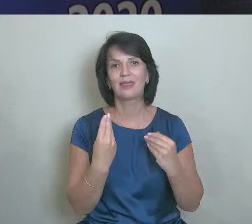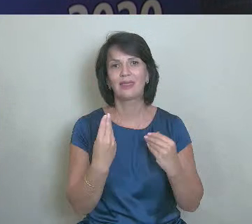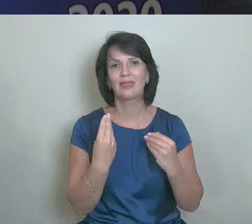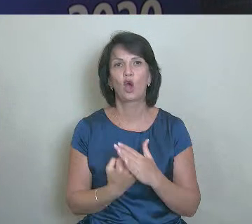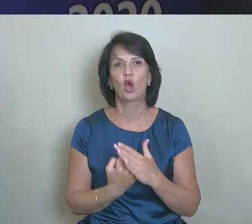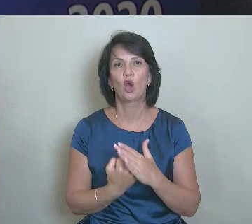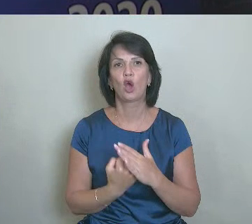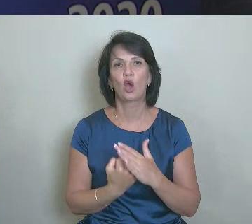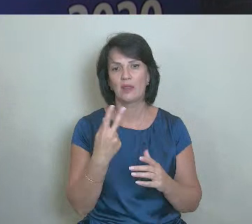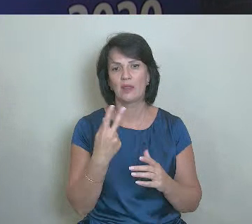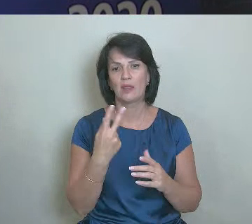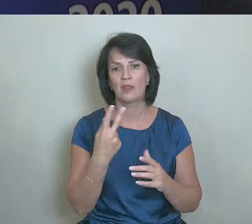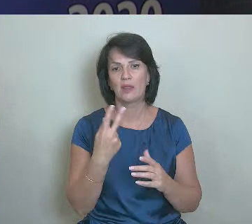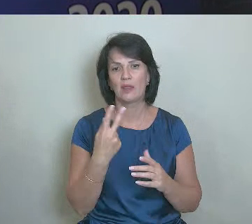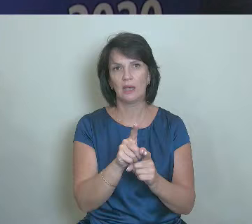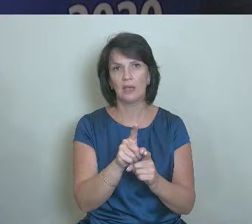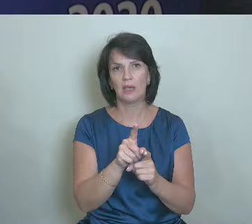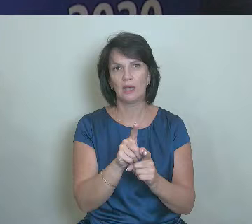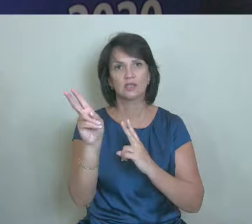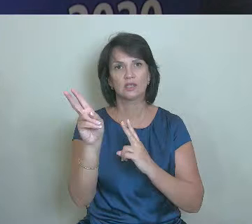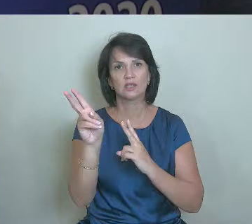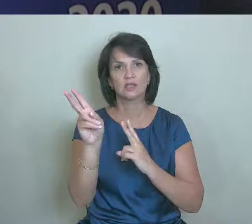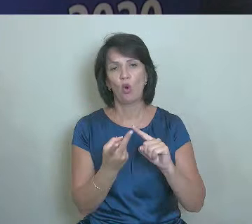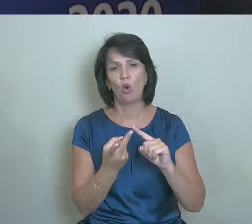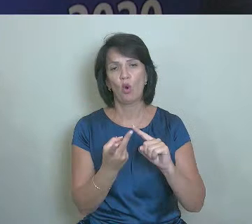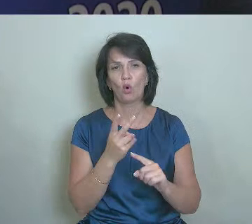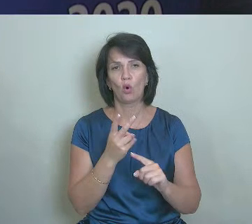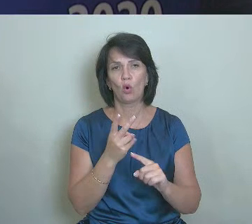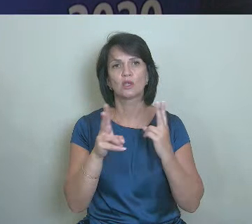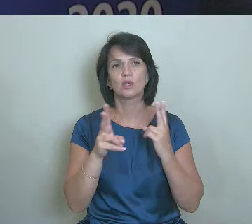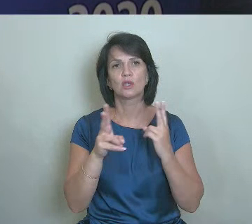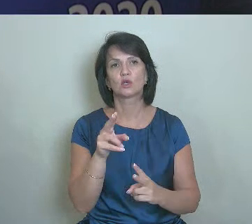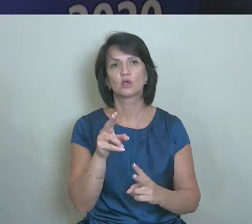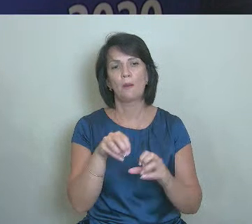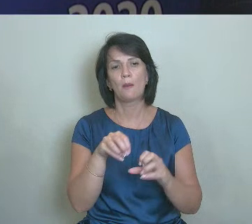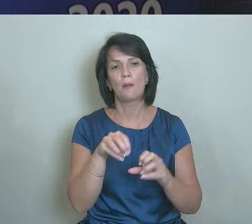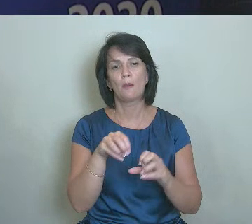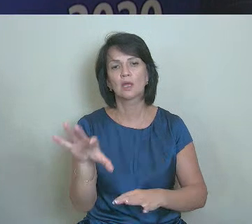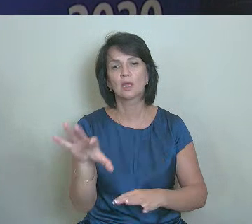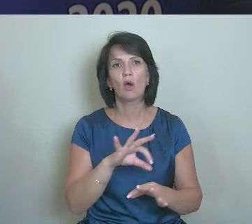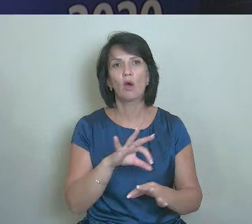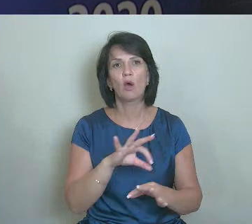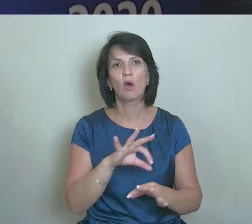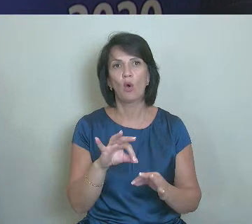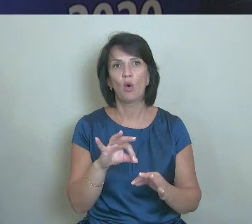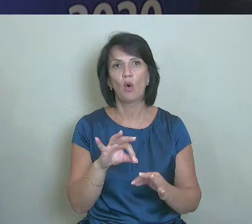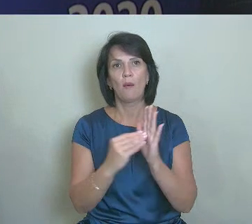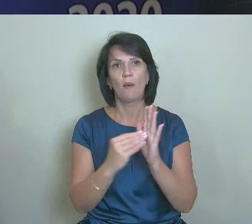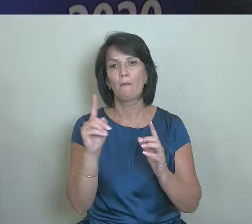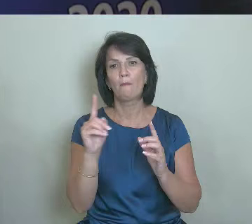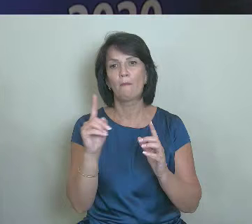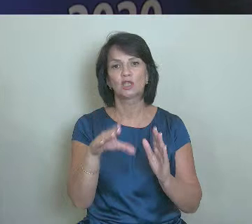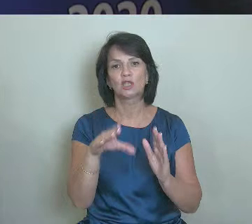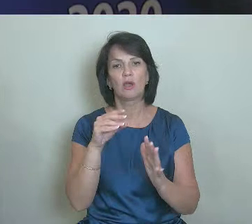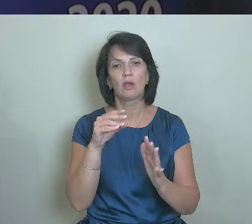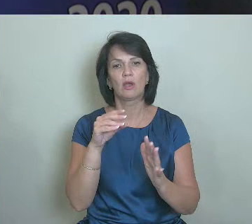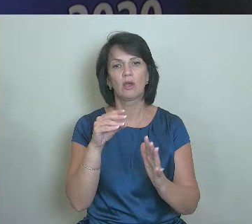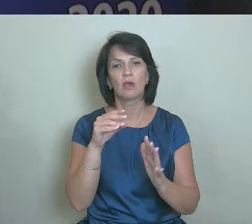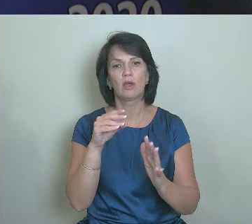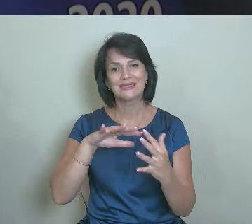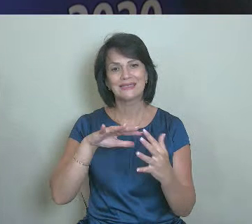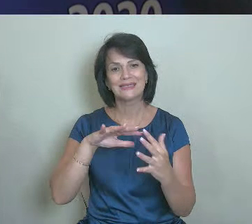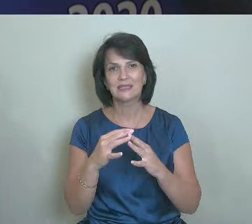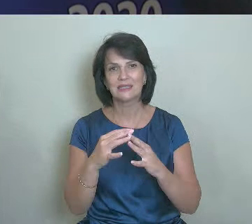revealed through that and serves as the ground for the actions. The resolution on appointing the